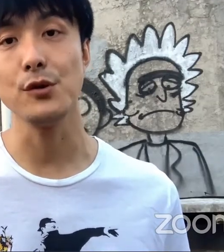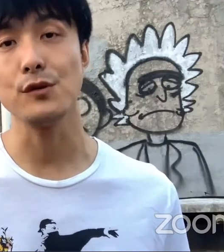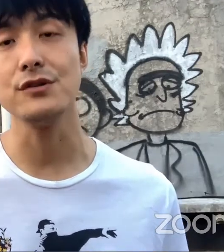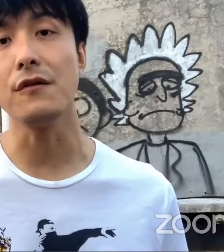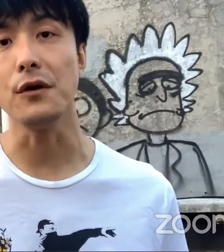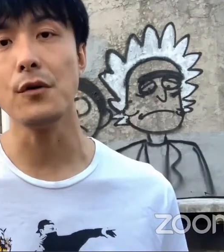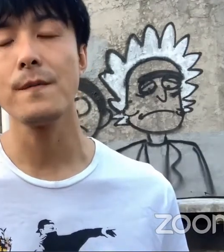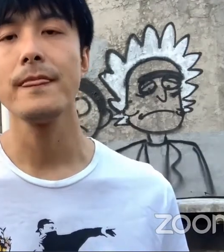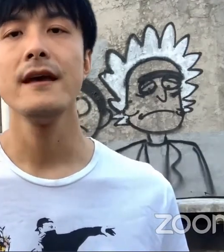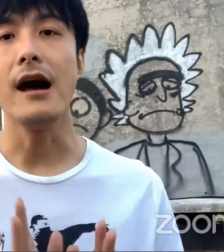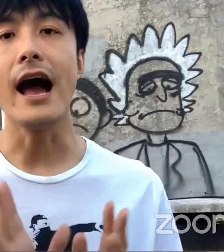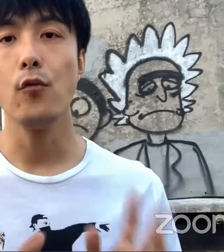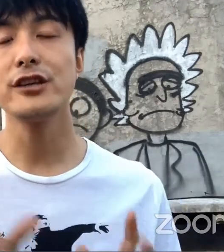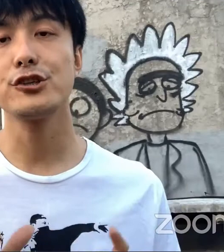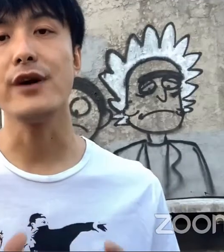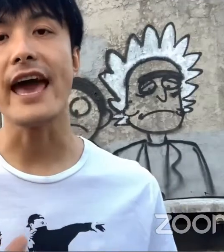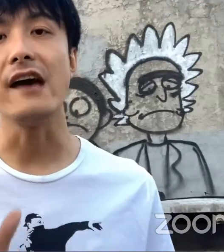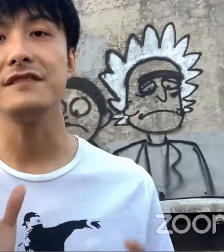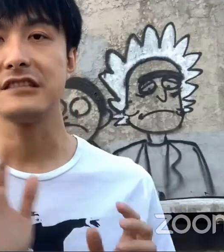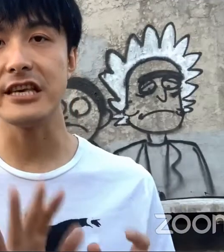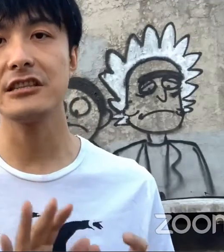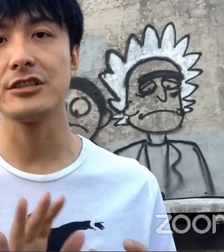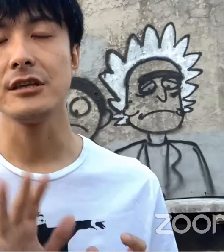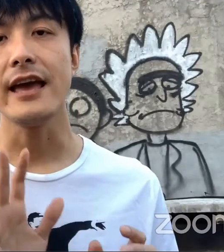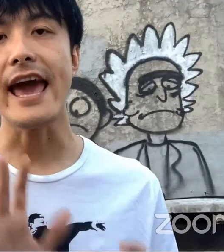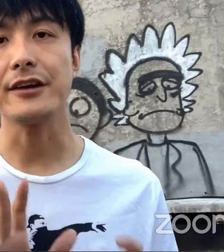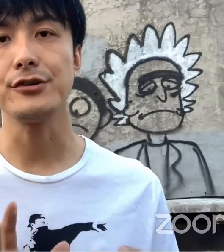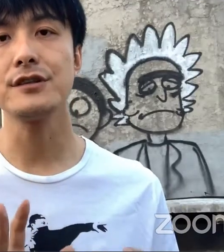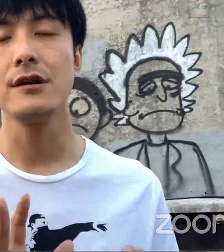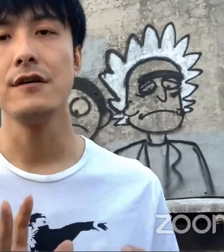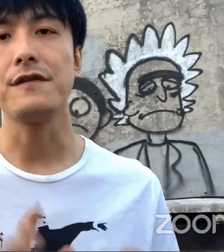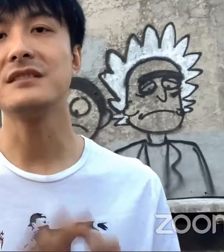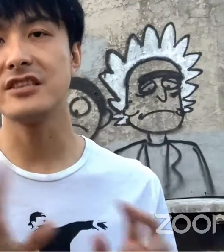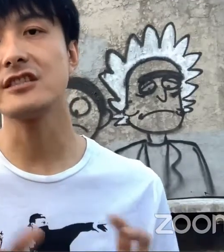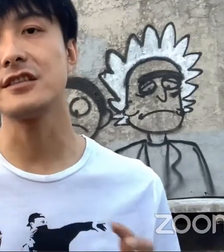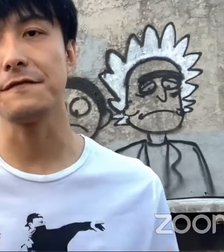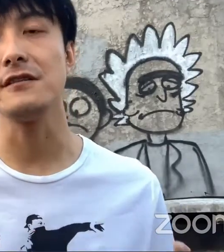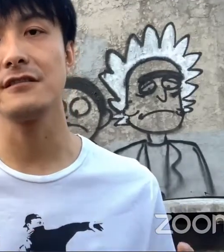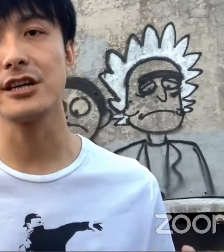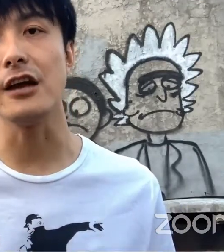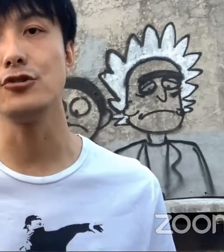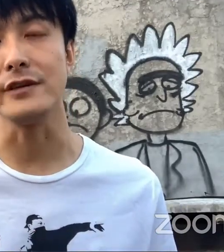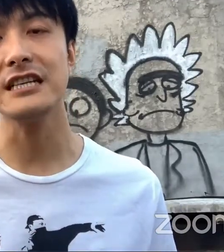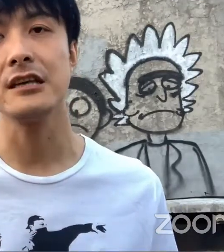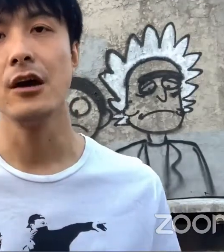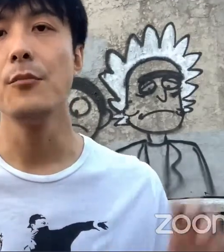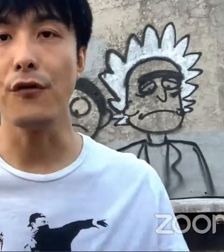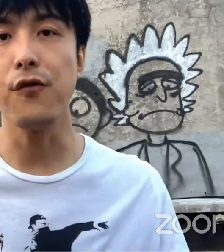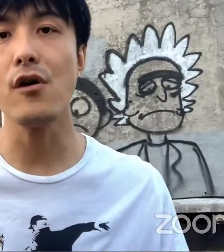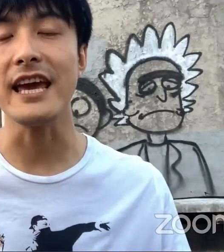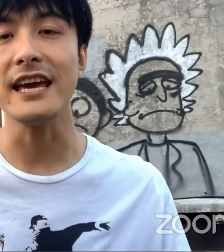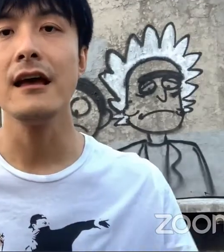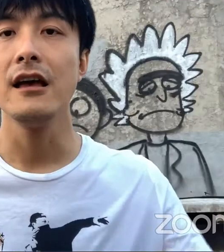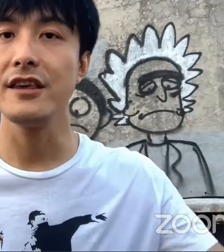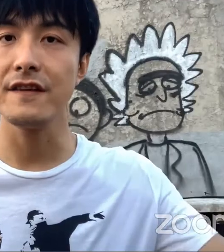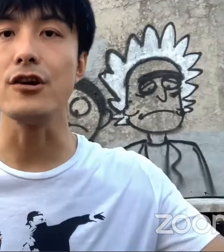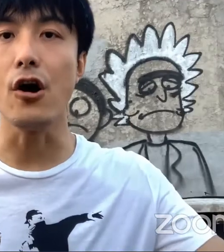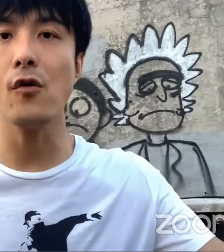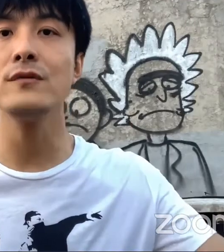Gamiu's novel. I wish to have six actors from six different countries performing